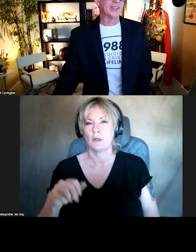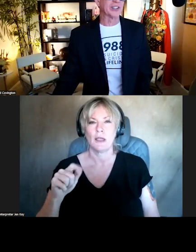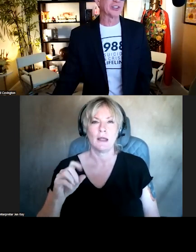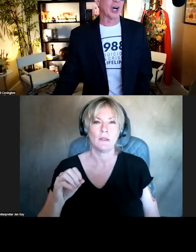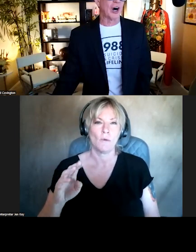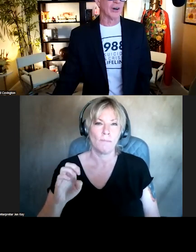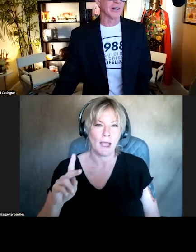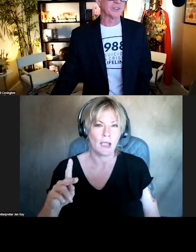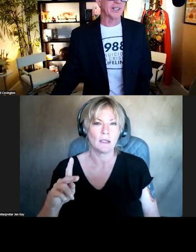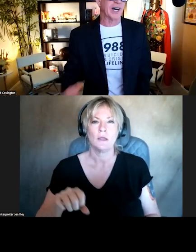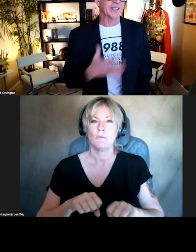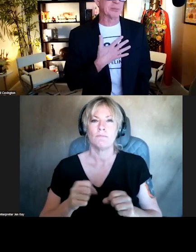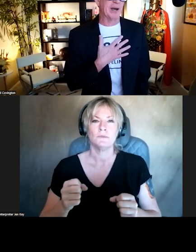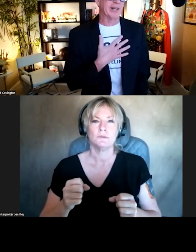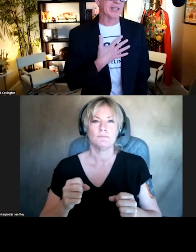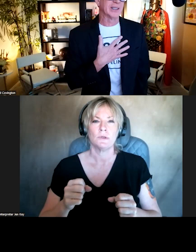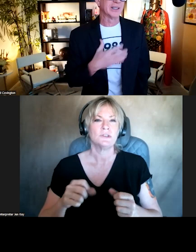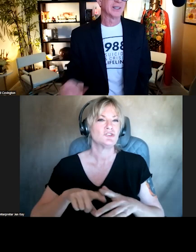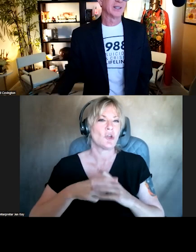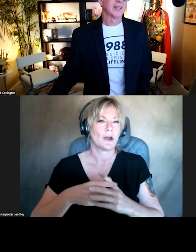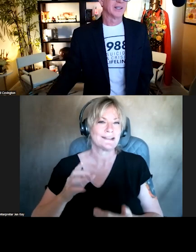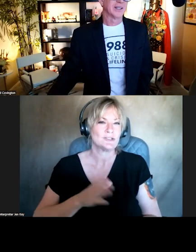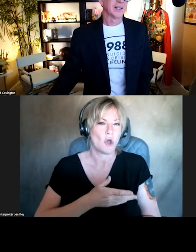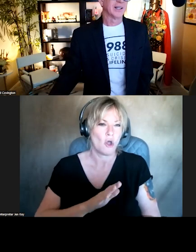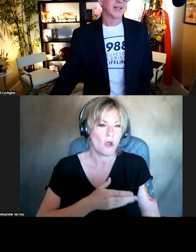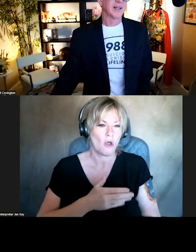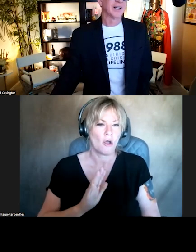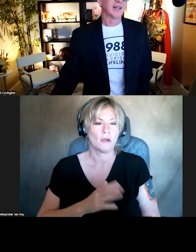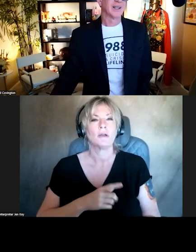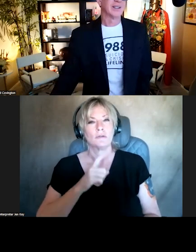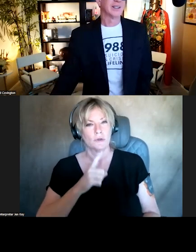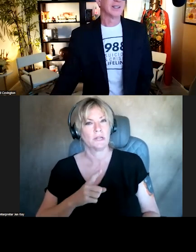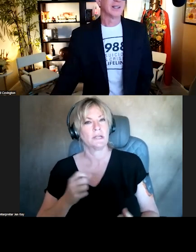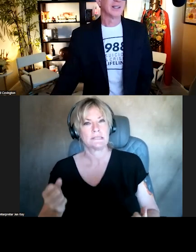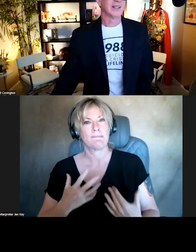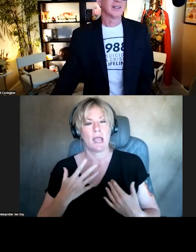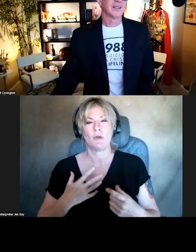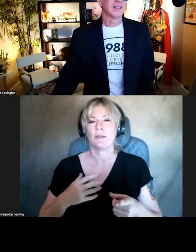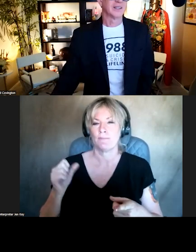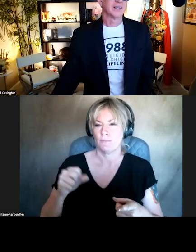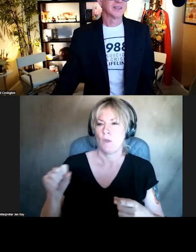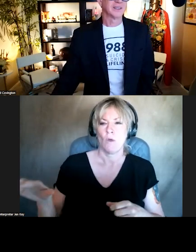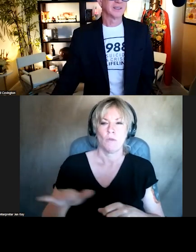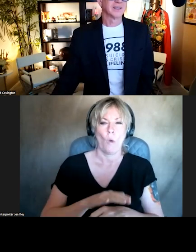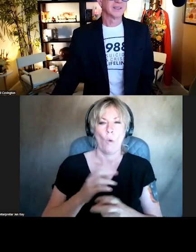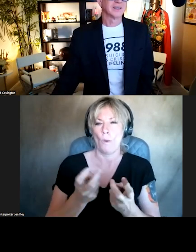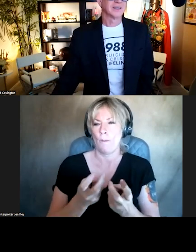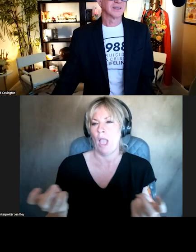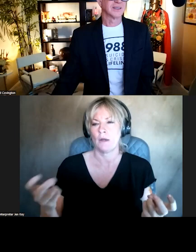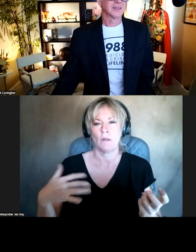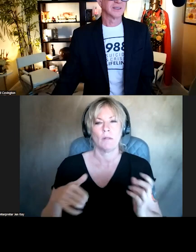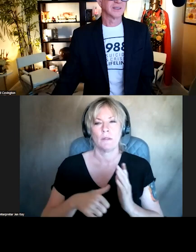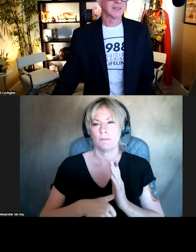breaking into song. Was that not inspiring? It really was. The entire panel was impressive. It was